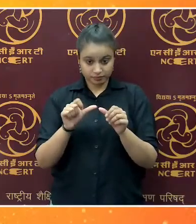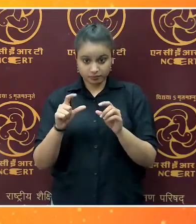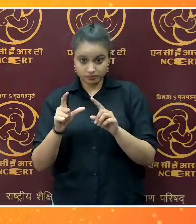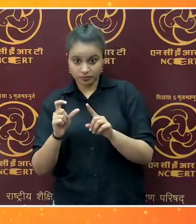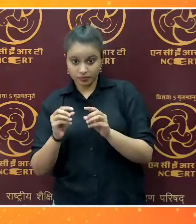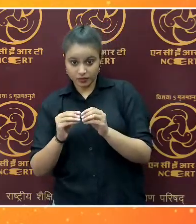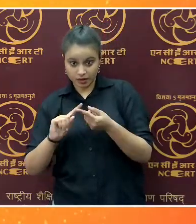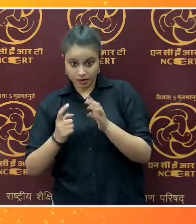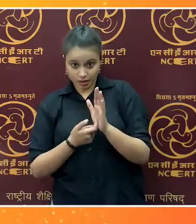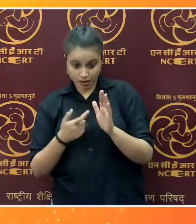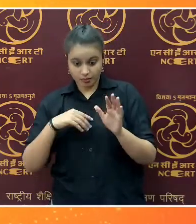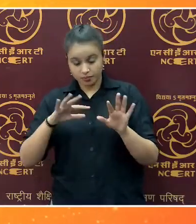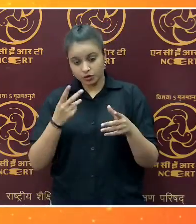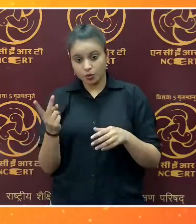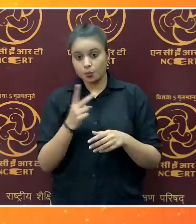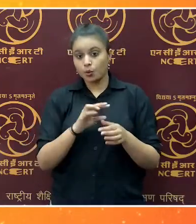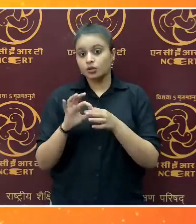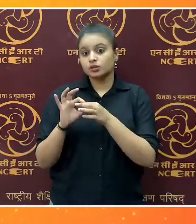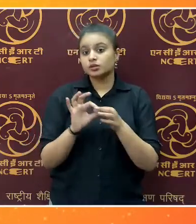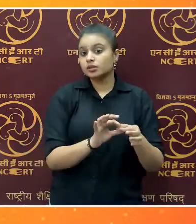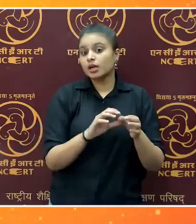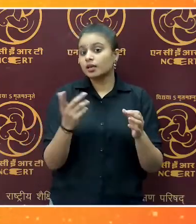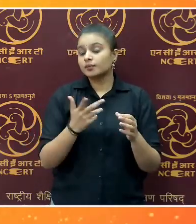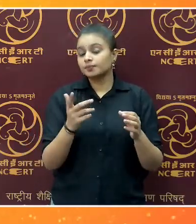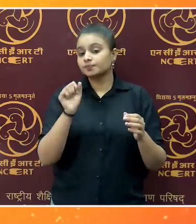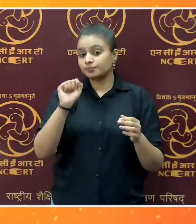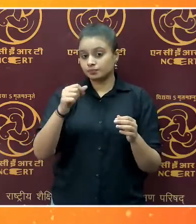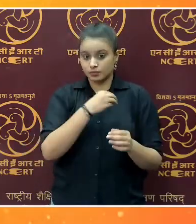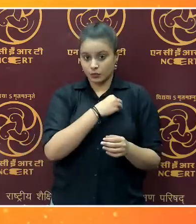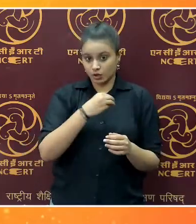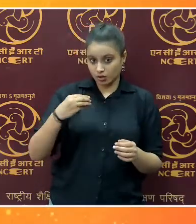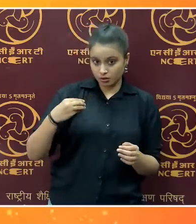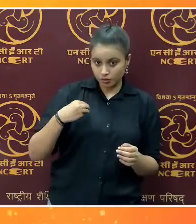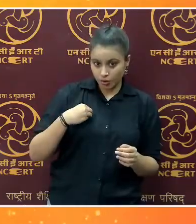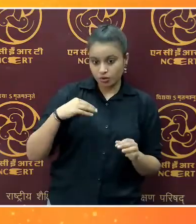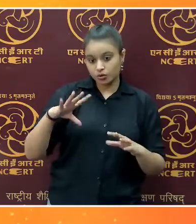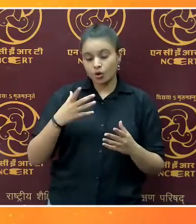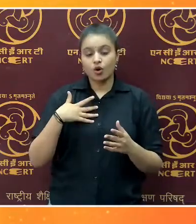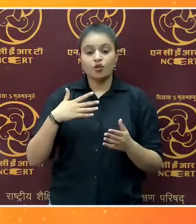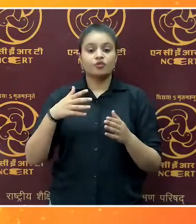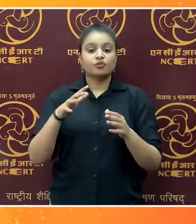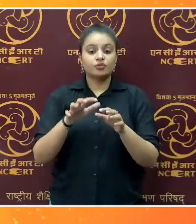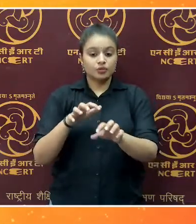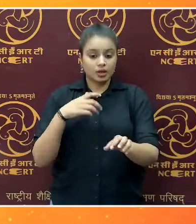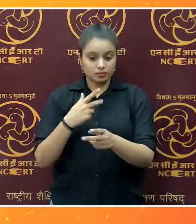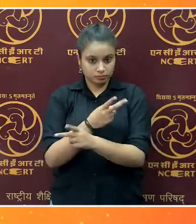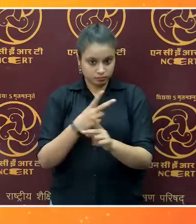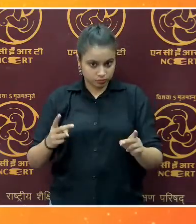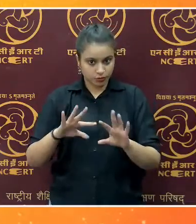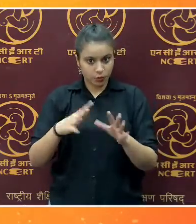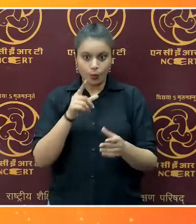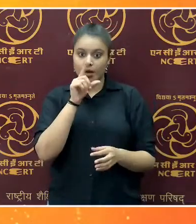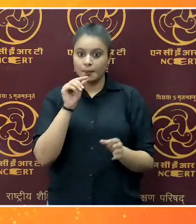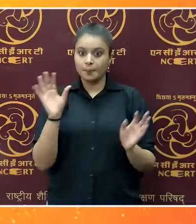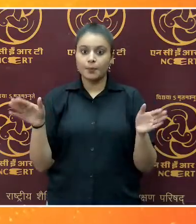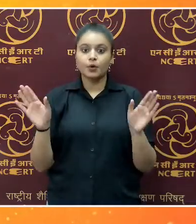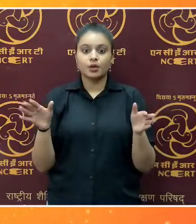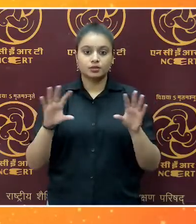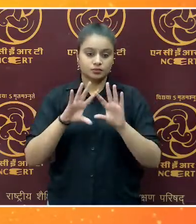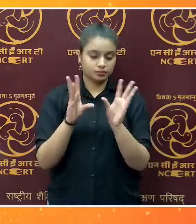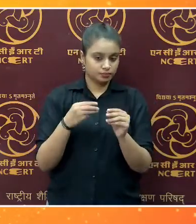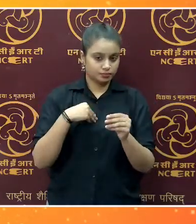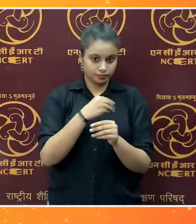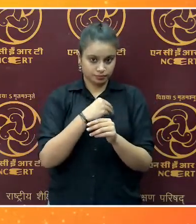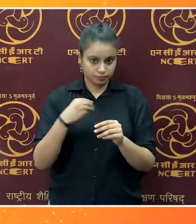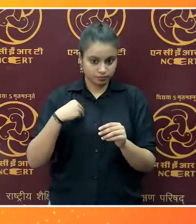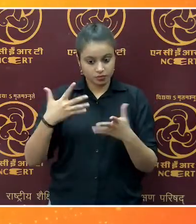Dr. Dolittle is that Dr. Dolittle was a doctor of animals and birds, and his fame spread wide